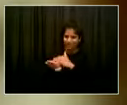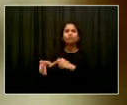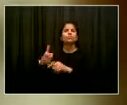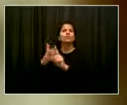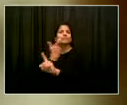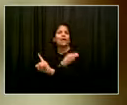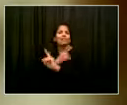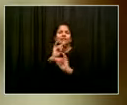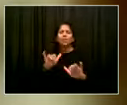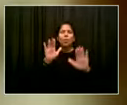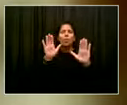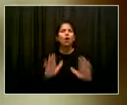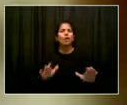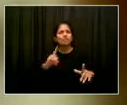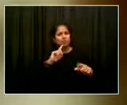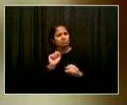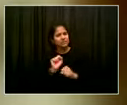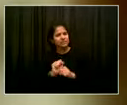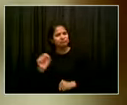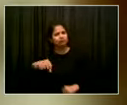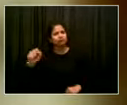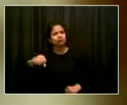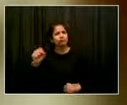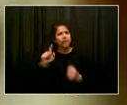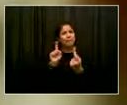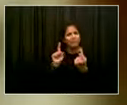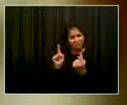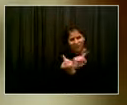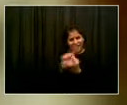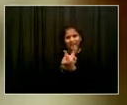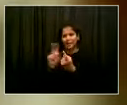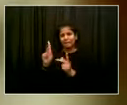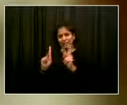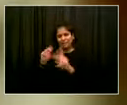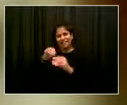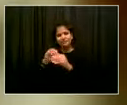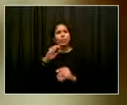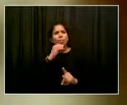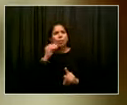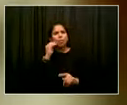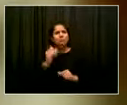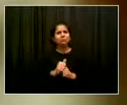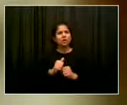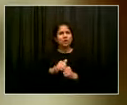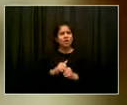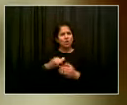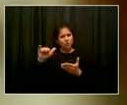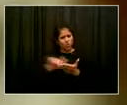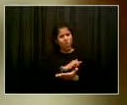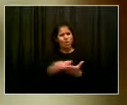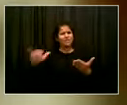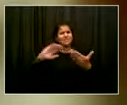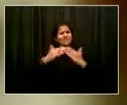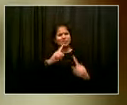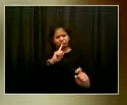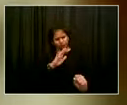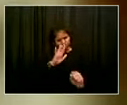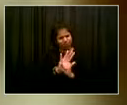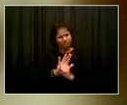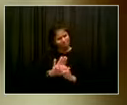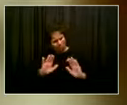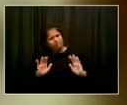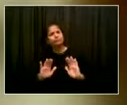I think that's got to impress people that the city is so committed to vaccination that we're prepared to send somebody to ring your